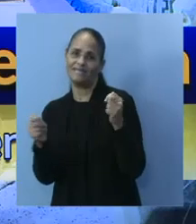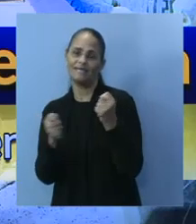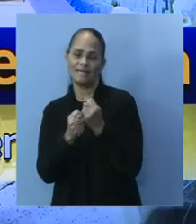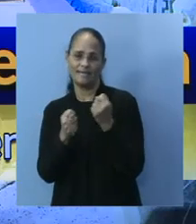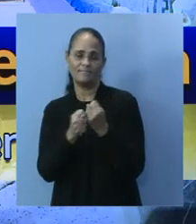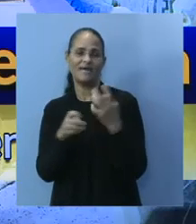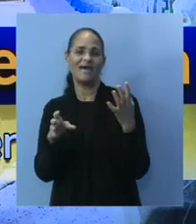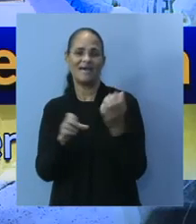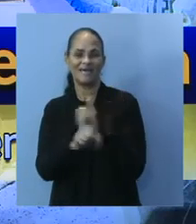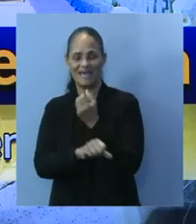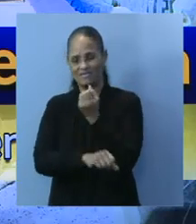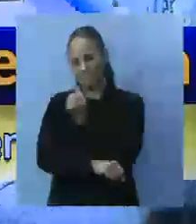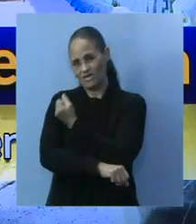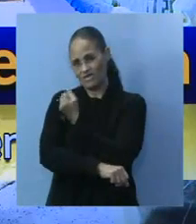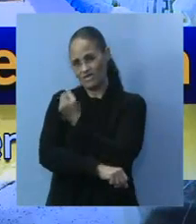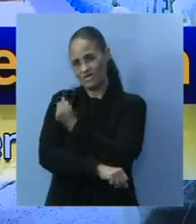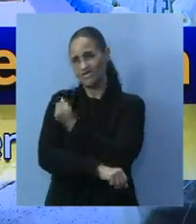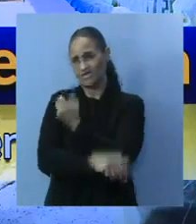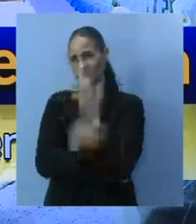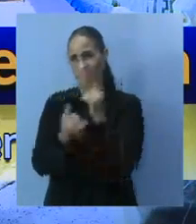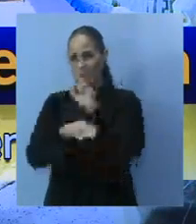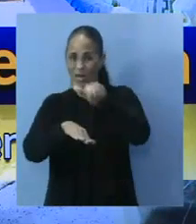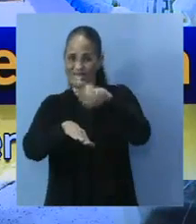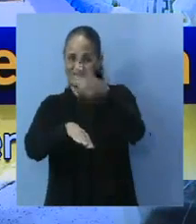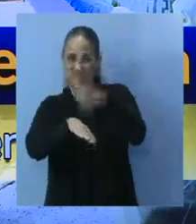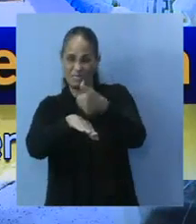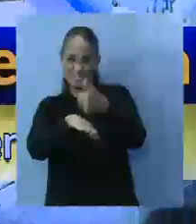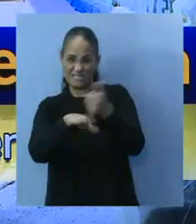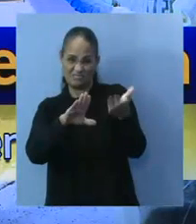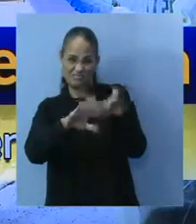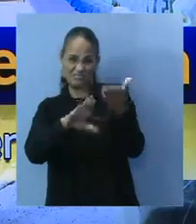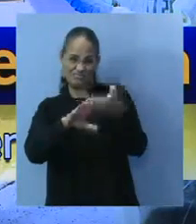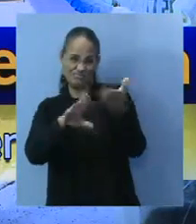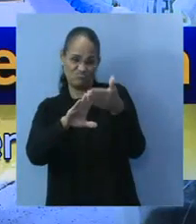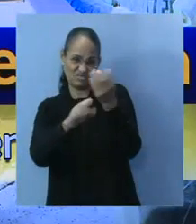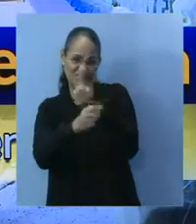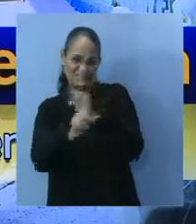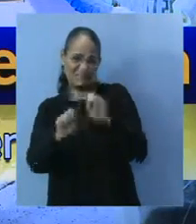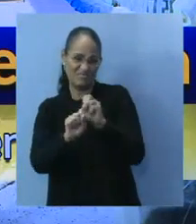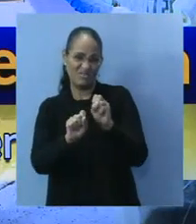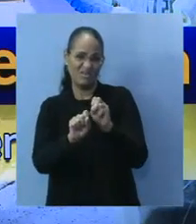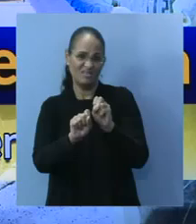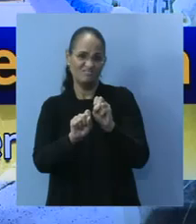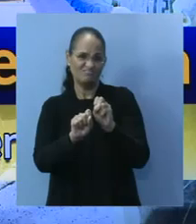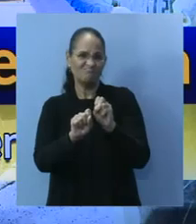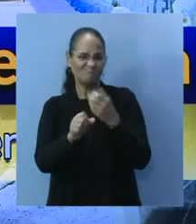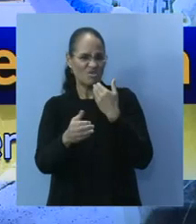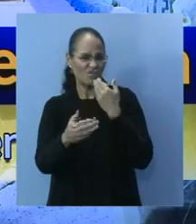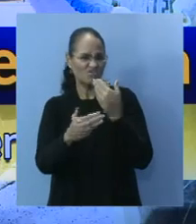Bermuda's vaccination center established, running safely and efficiently.